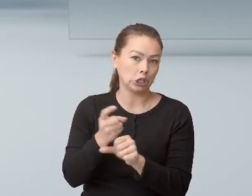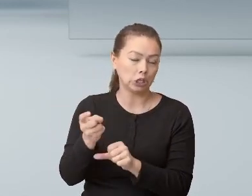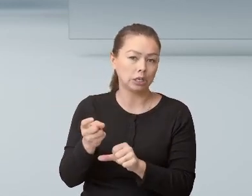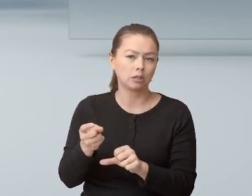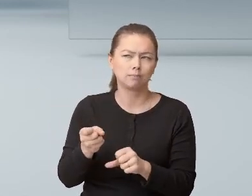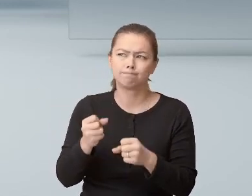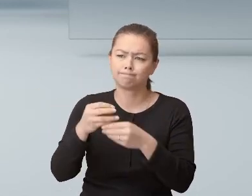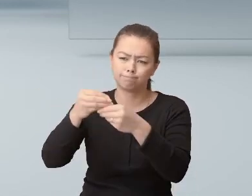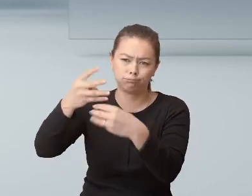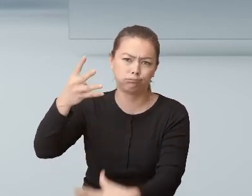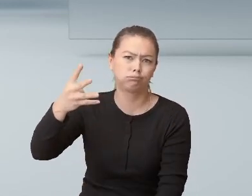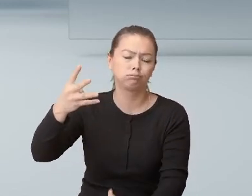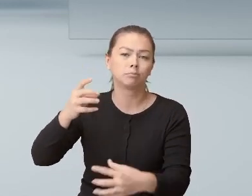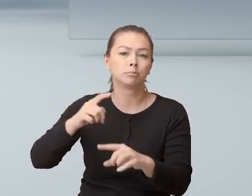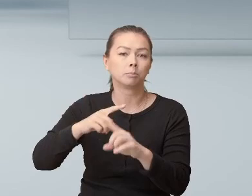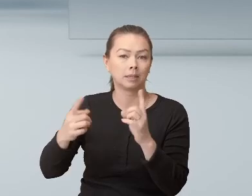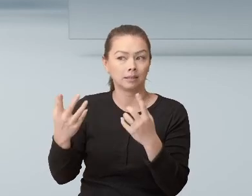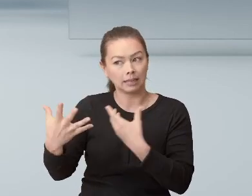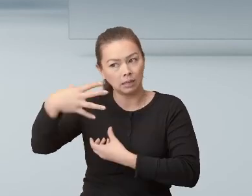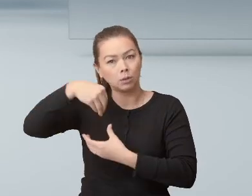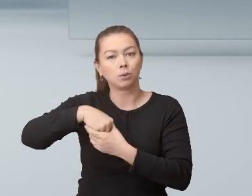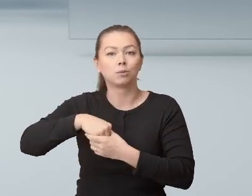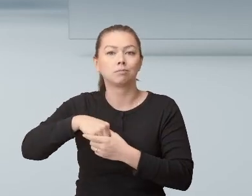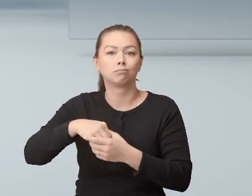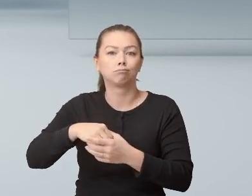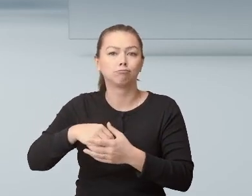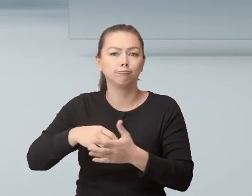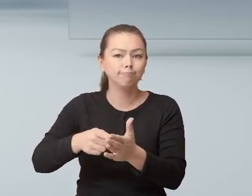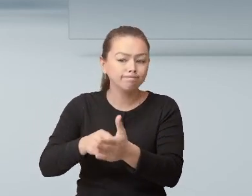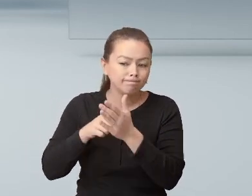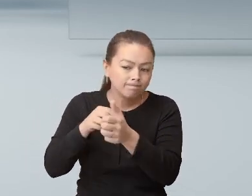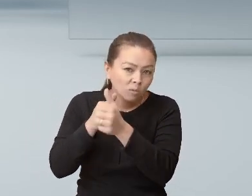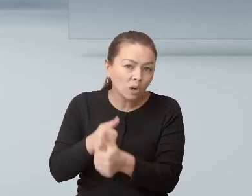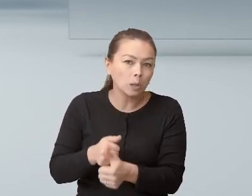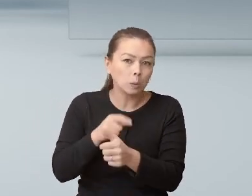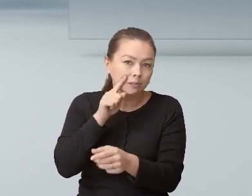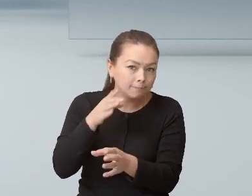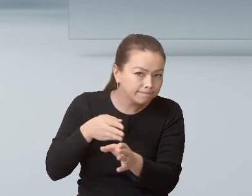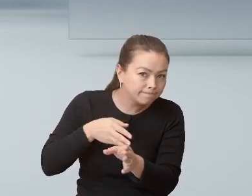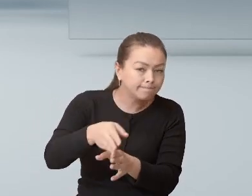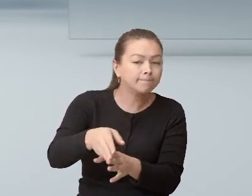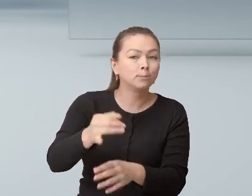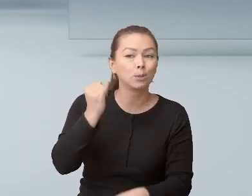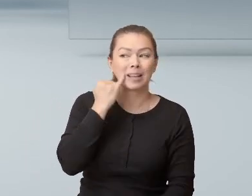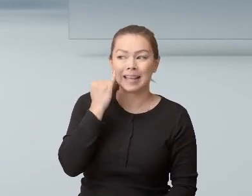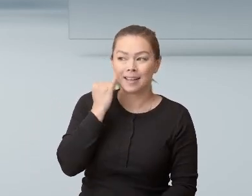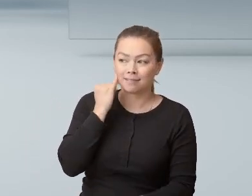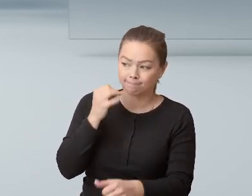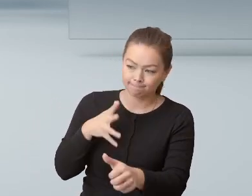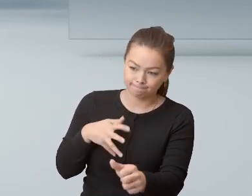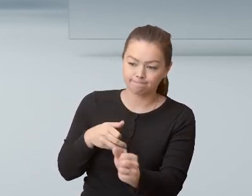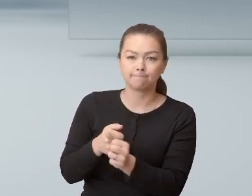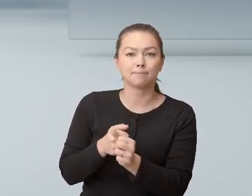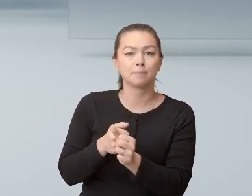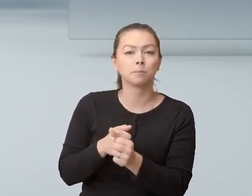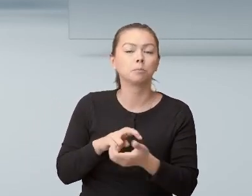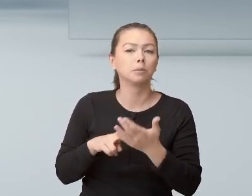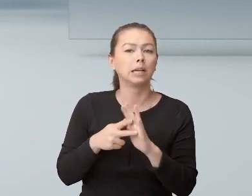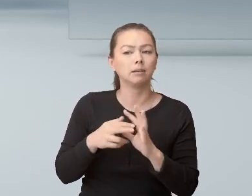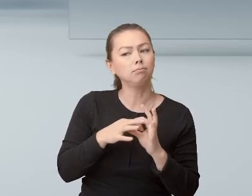things baked into that, right? So if they're on the latest version, how does that tie into, compliance and the types of things like